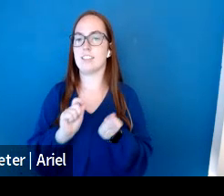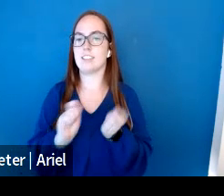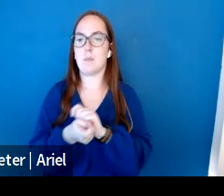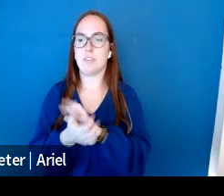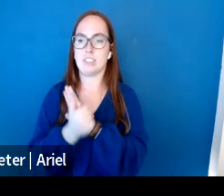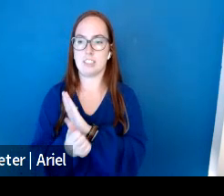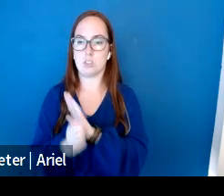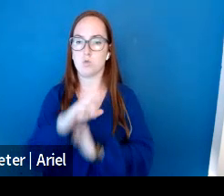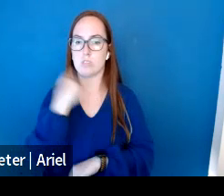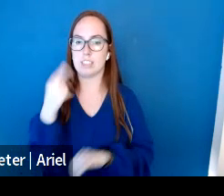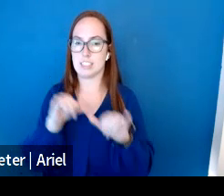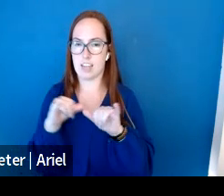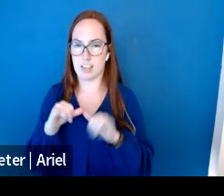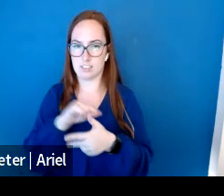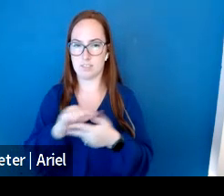index.